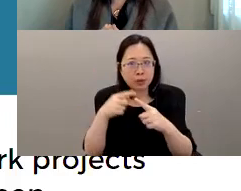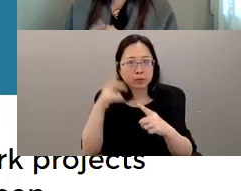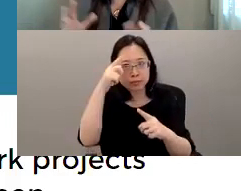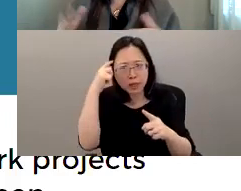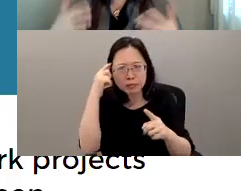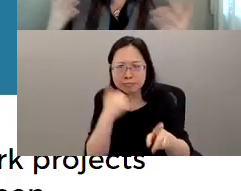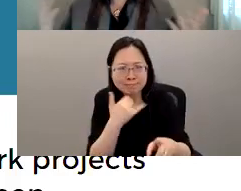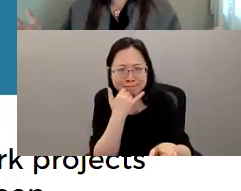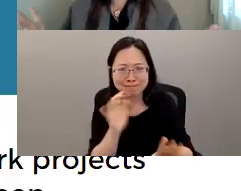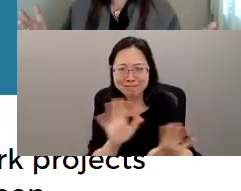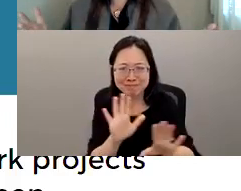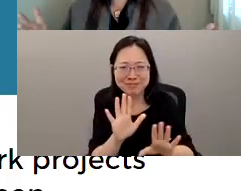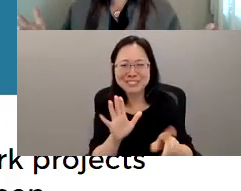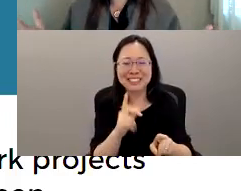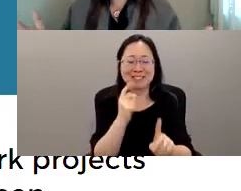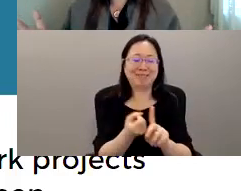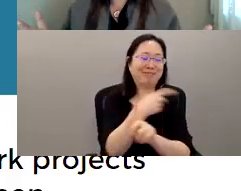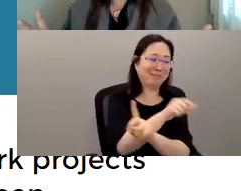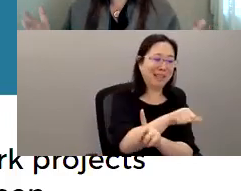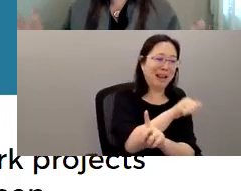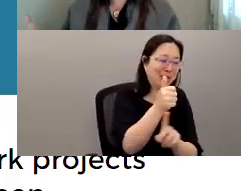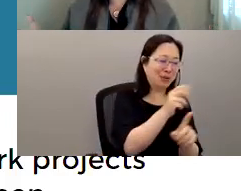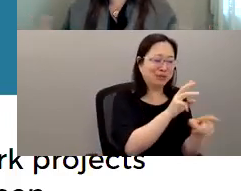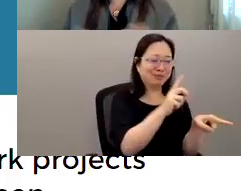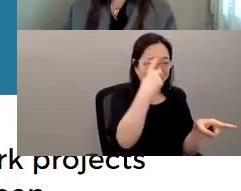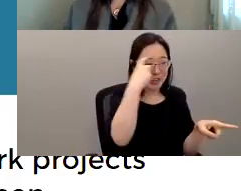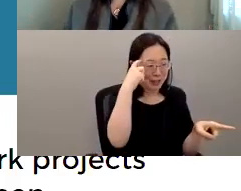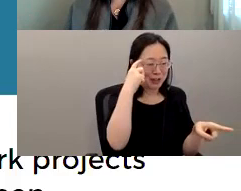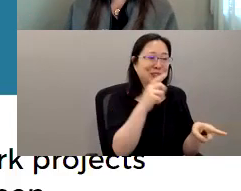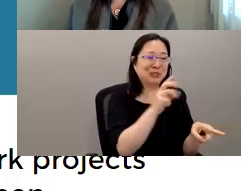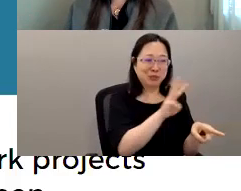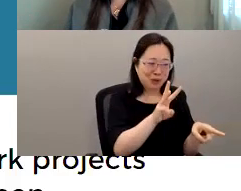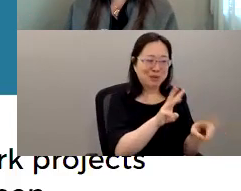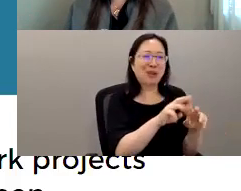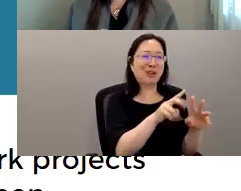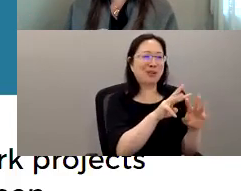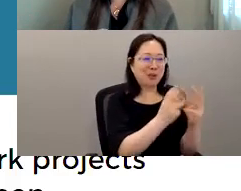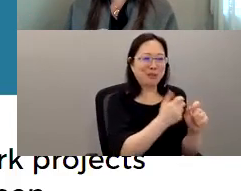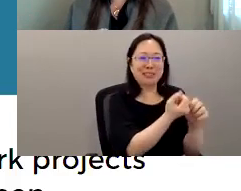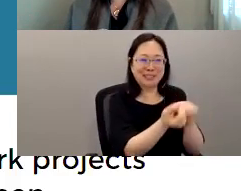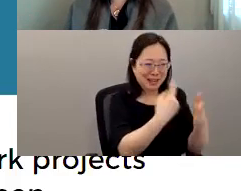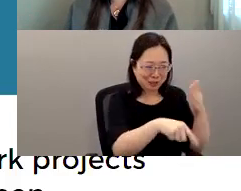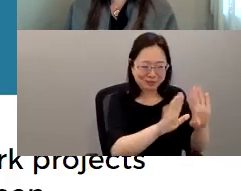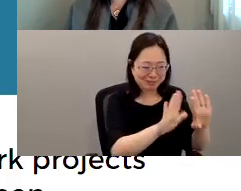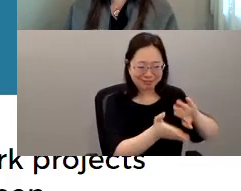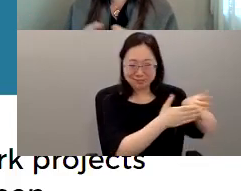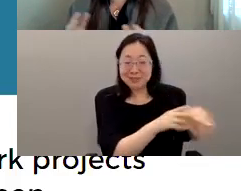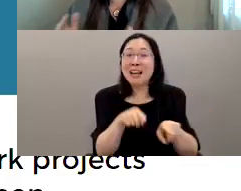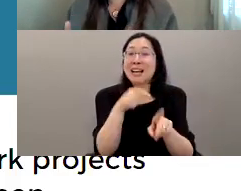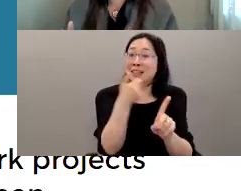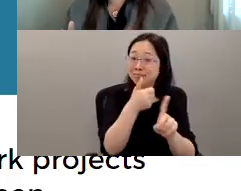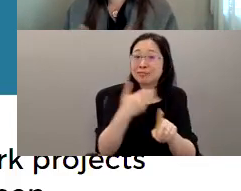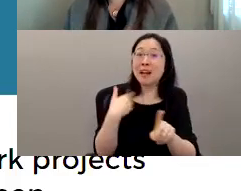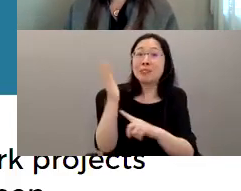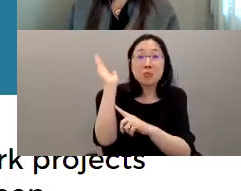sorry, I'm thinking about our vicarious trauma webinar for next week. Susan has actually presented at